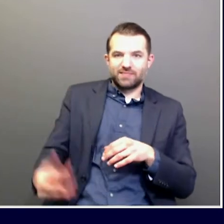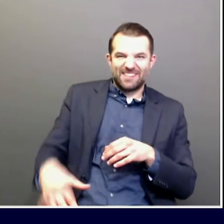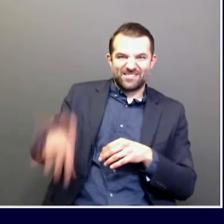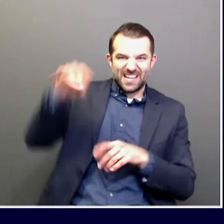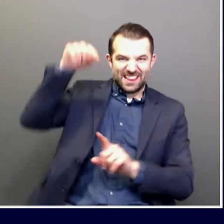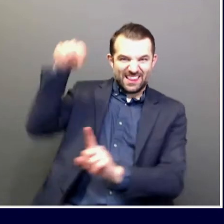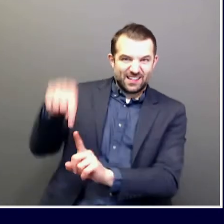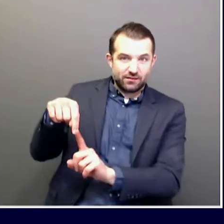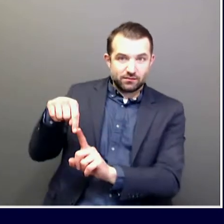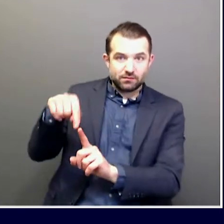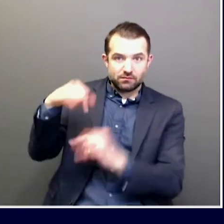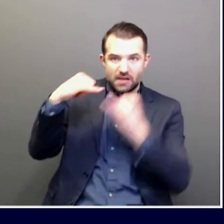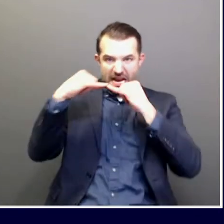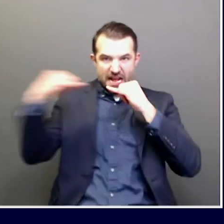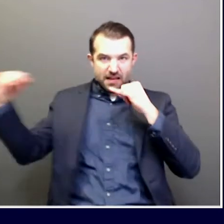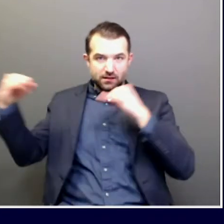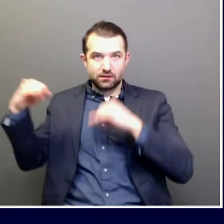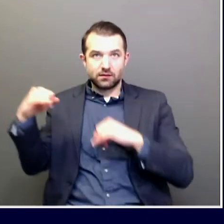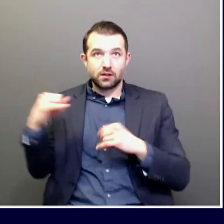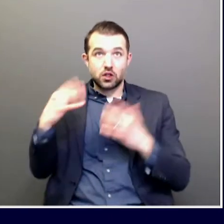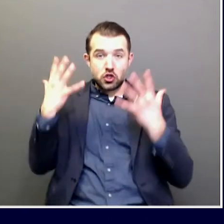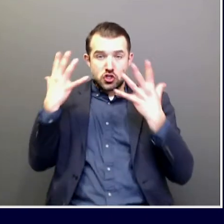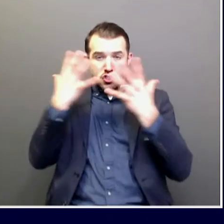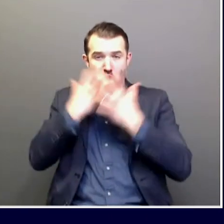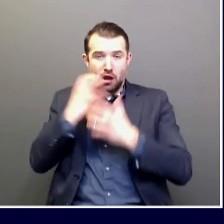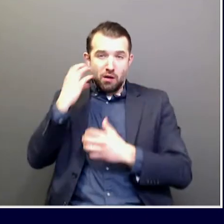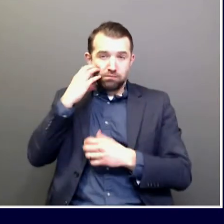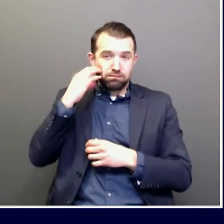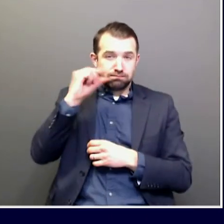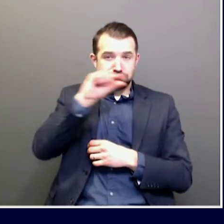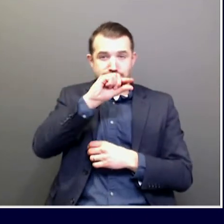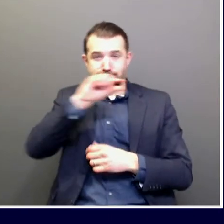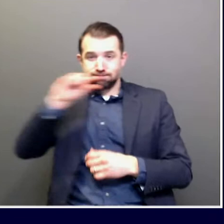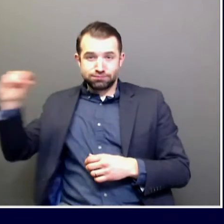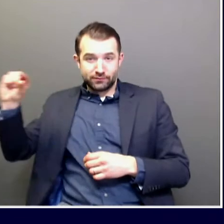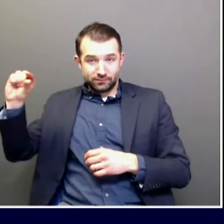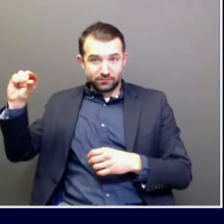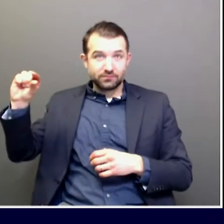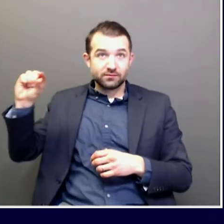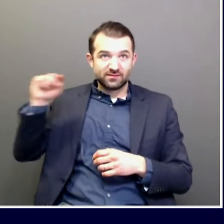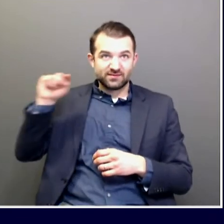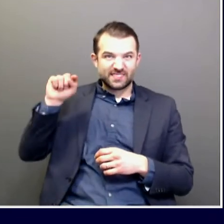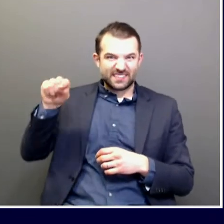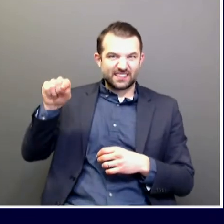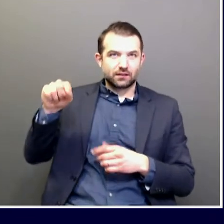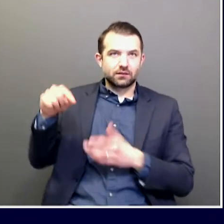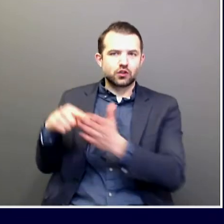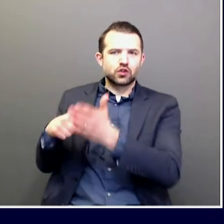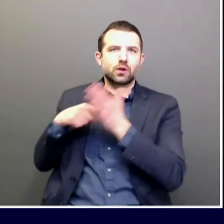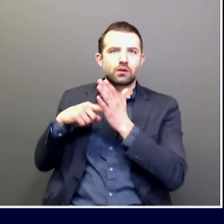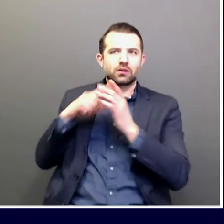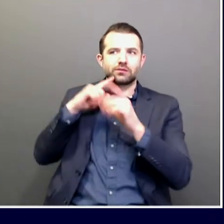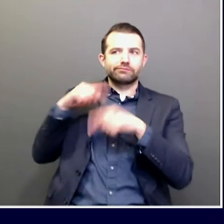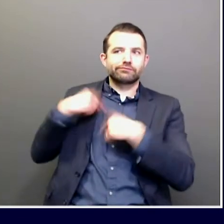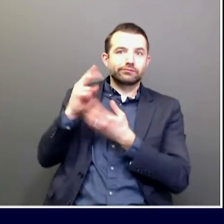municipality been over the past 4 weeks, 5 weeks, 6 weeks, and where does that relate to where we are today? And that first graph